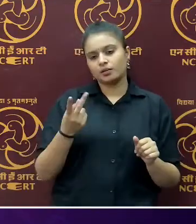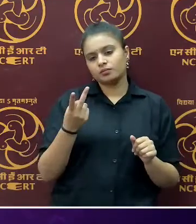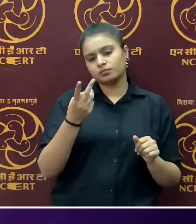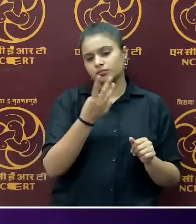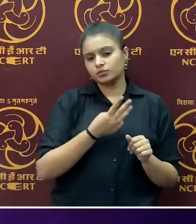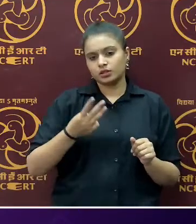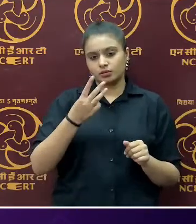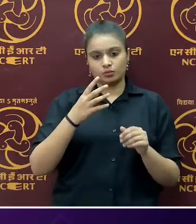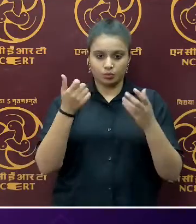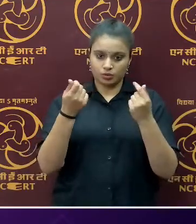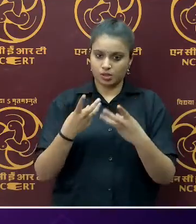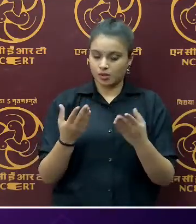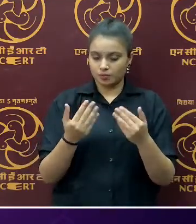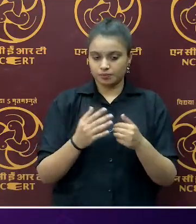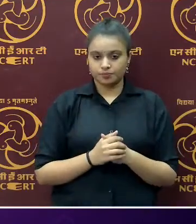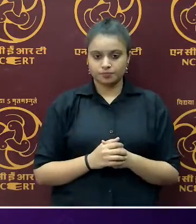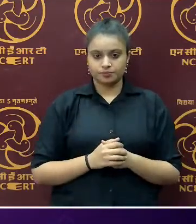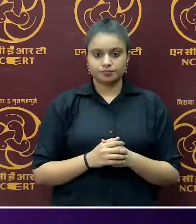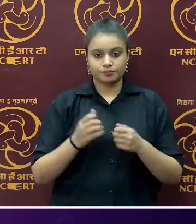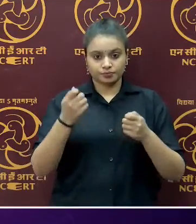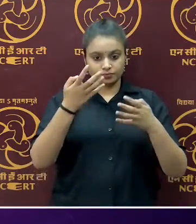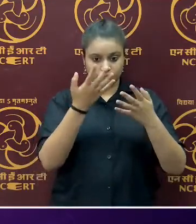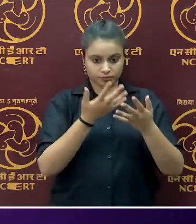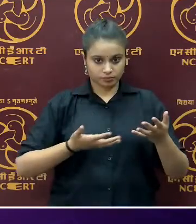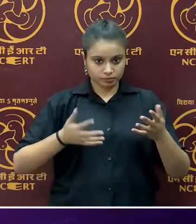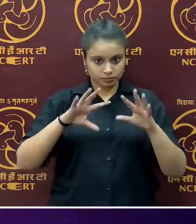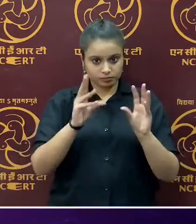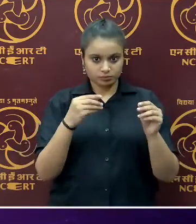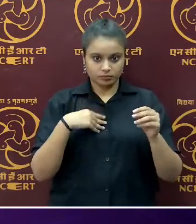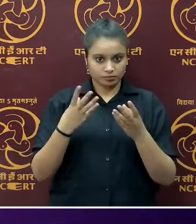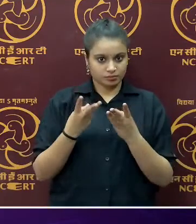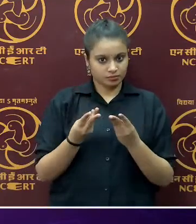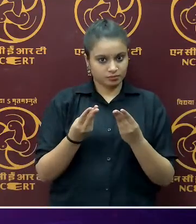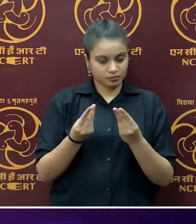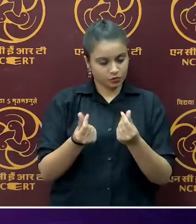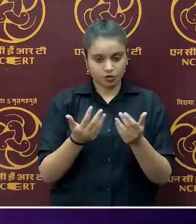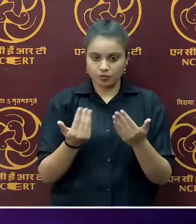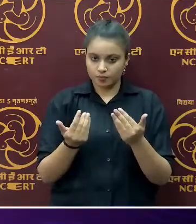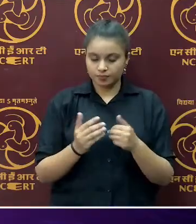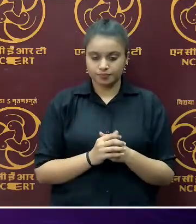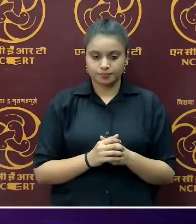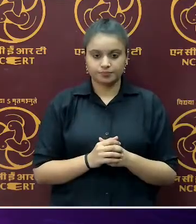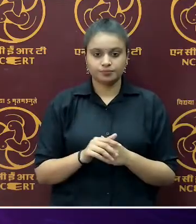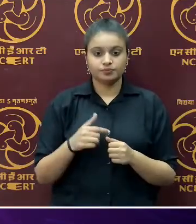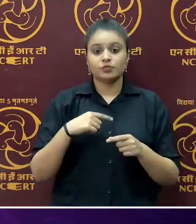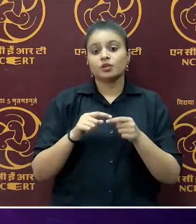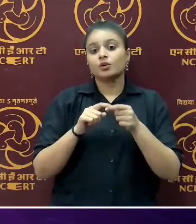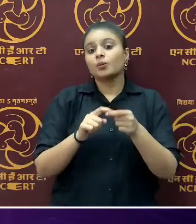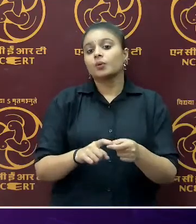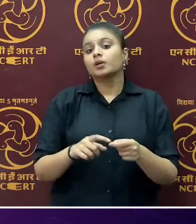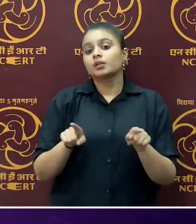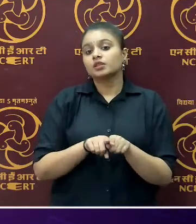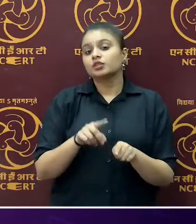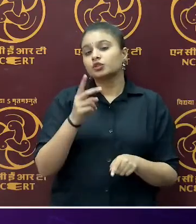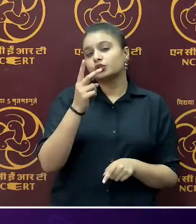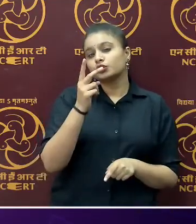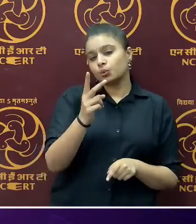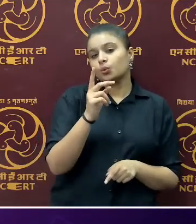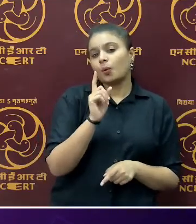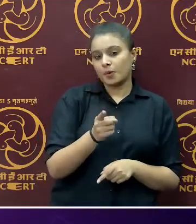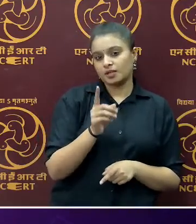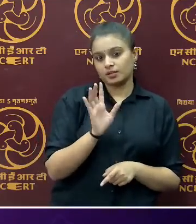area. Yeah. Right? These three quantities can be calculated. The question should have two of them